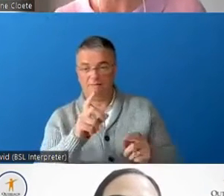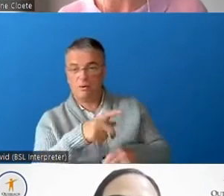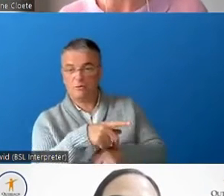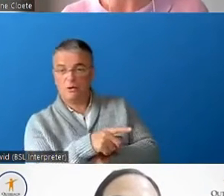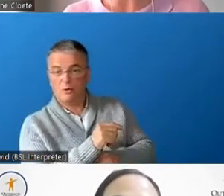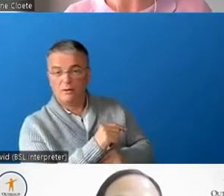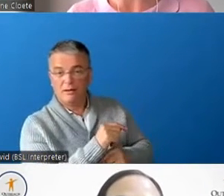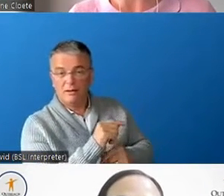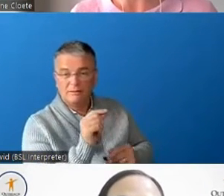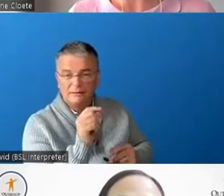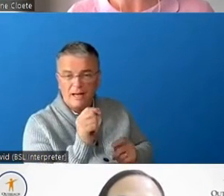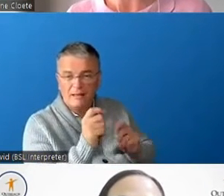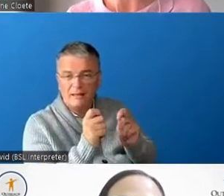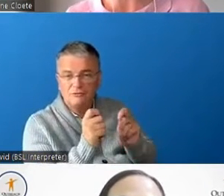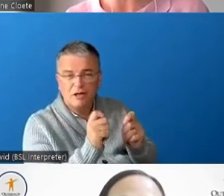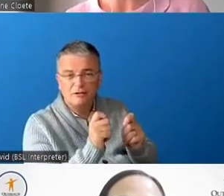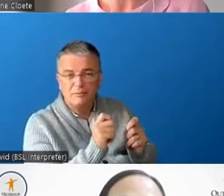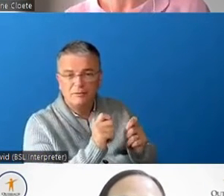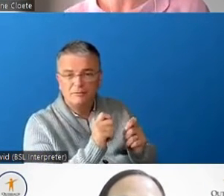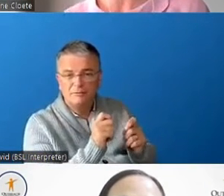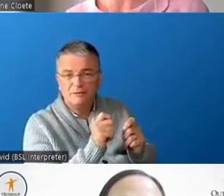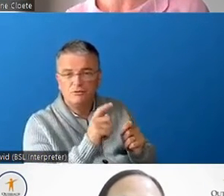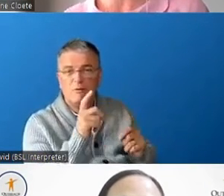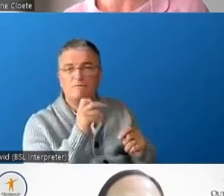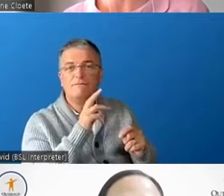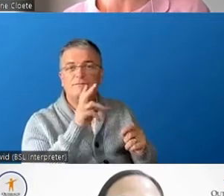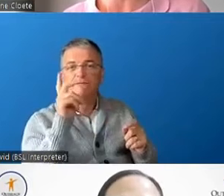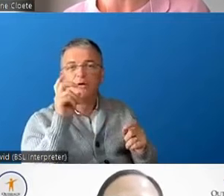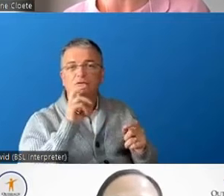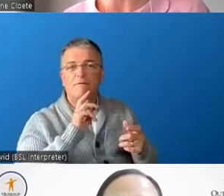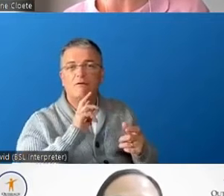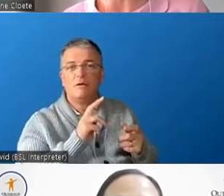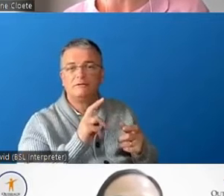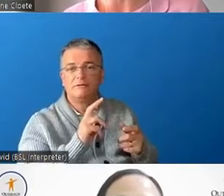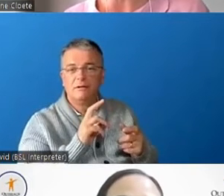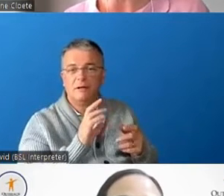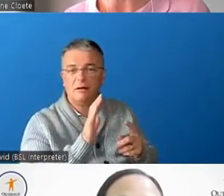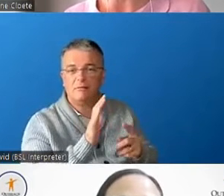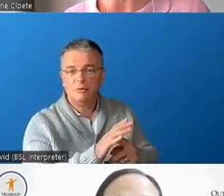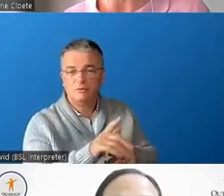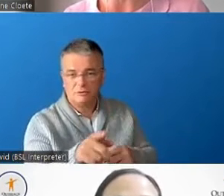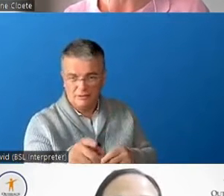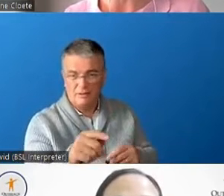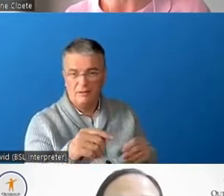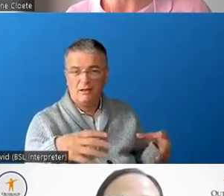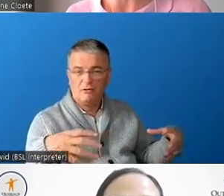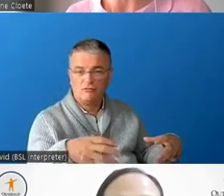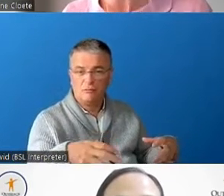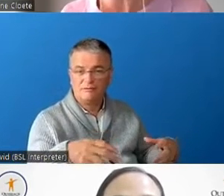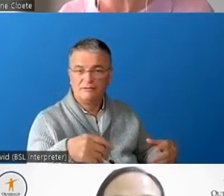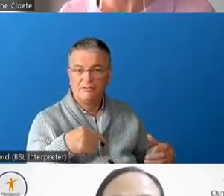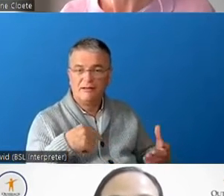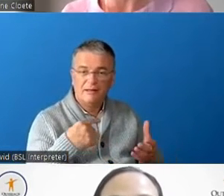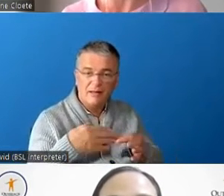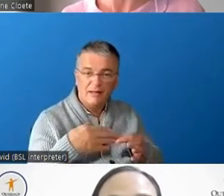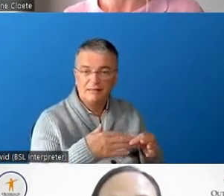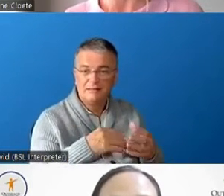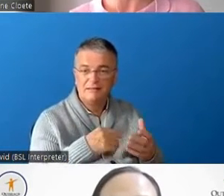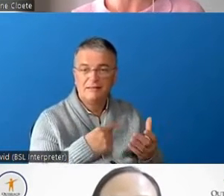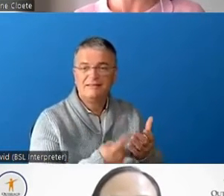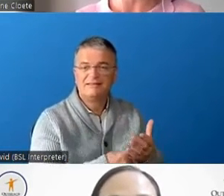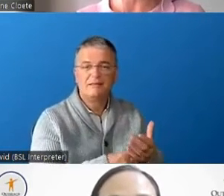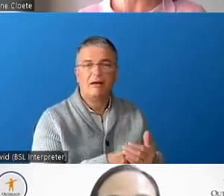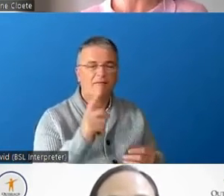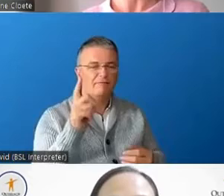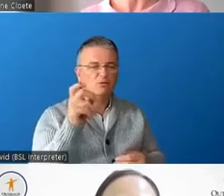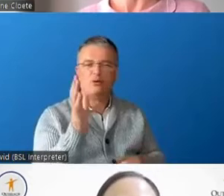slight adjustment to the photo voice approach. Here, community leaders and groups in Cambodia decided they want to draw instead than